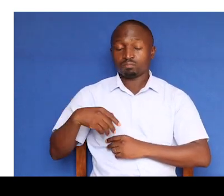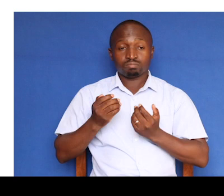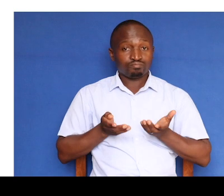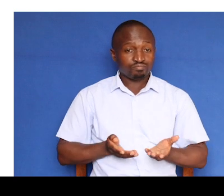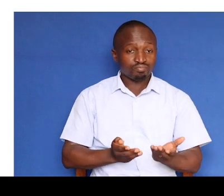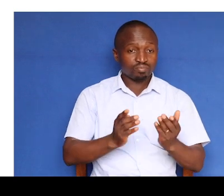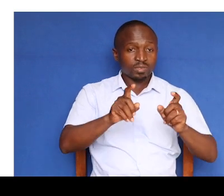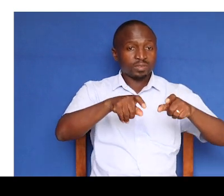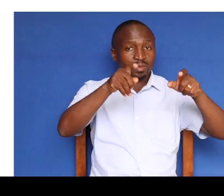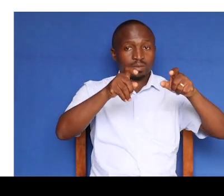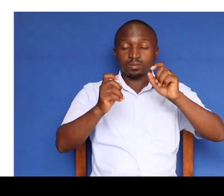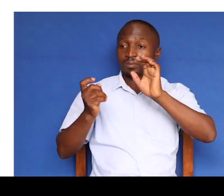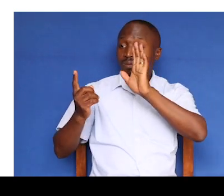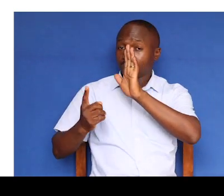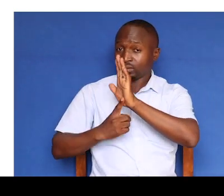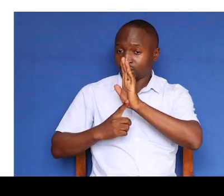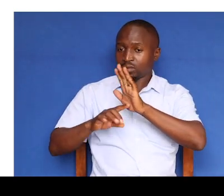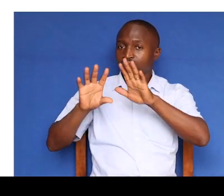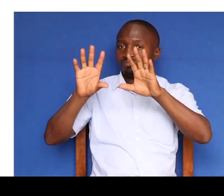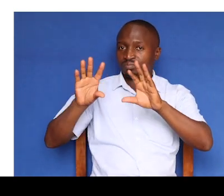6 tons of cotton.